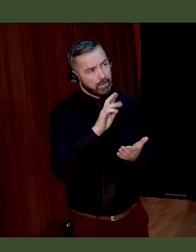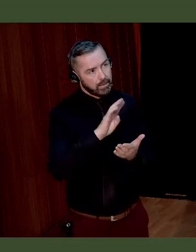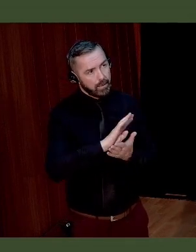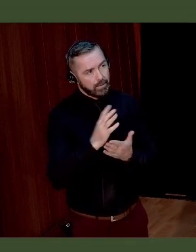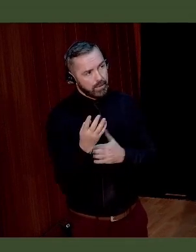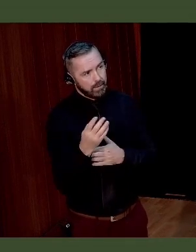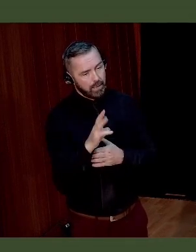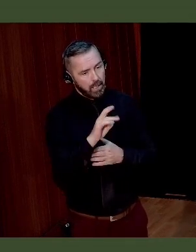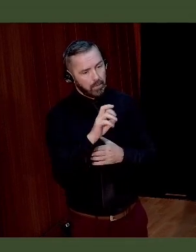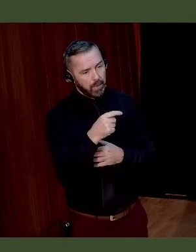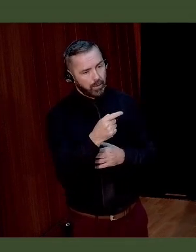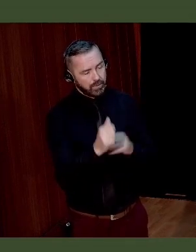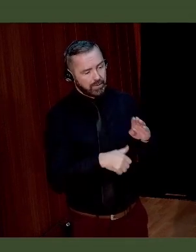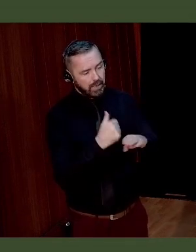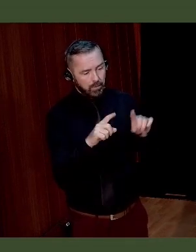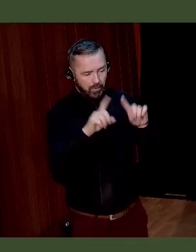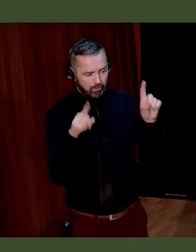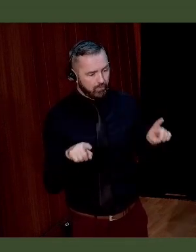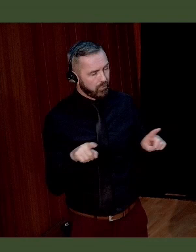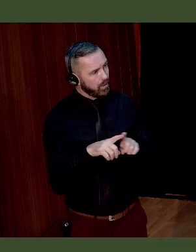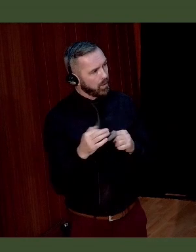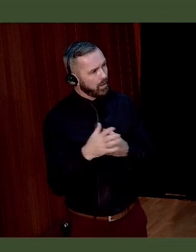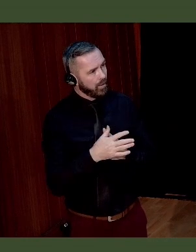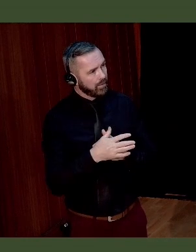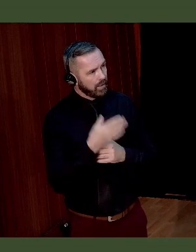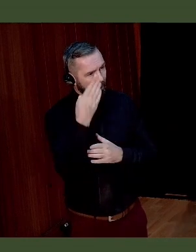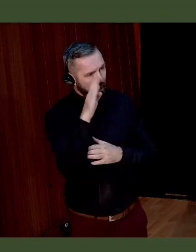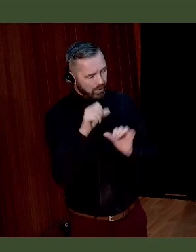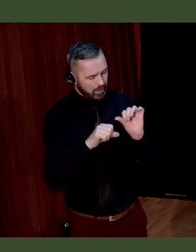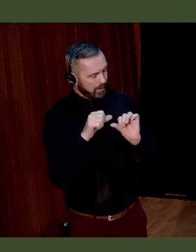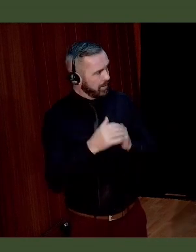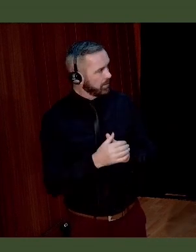1919, Pearce put this framework on the Gaelic League.